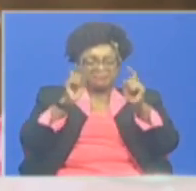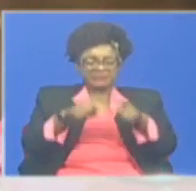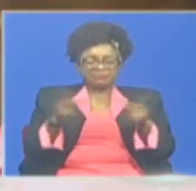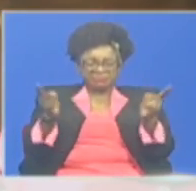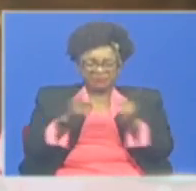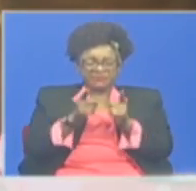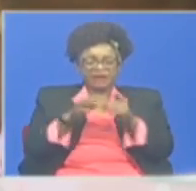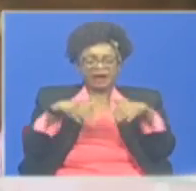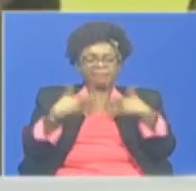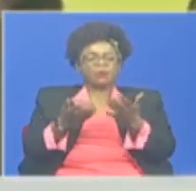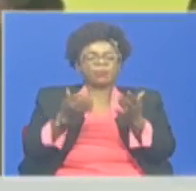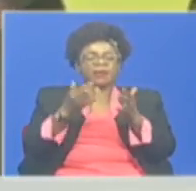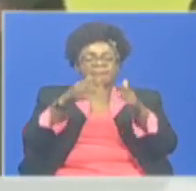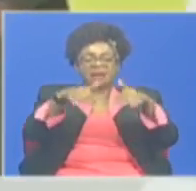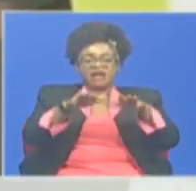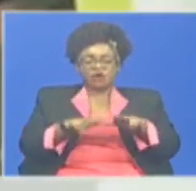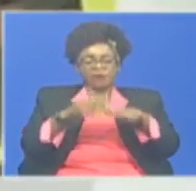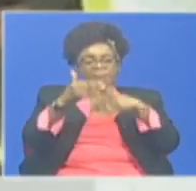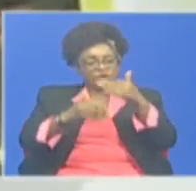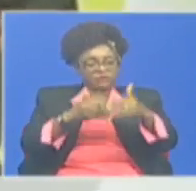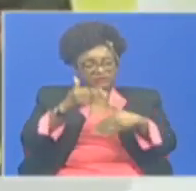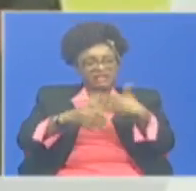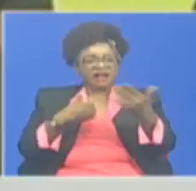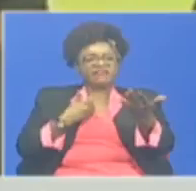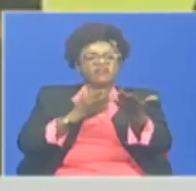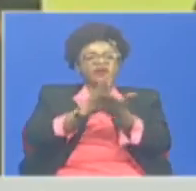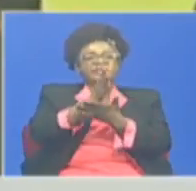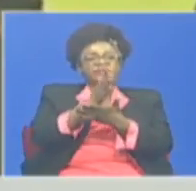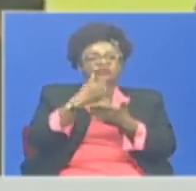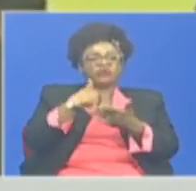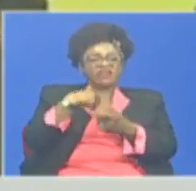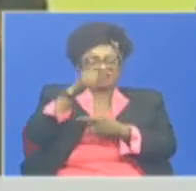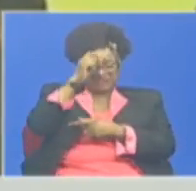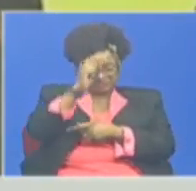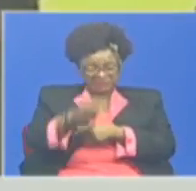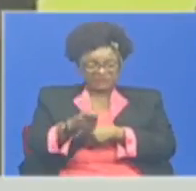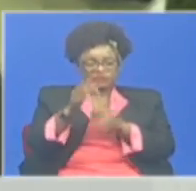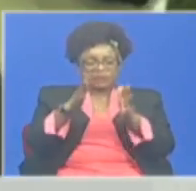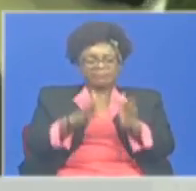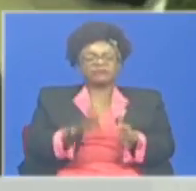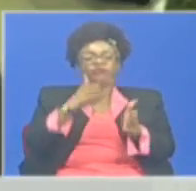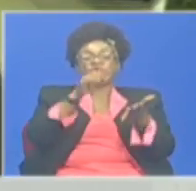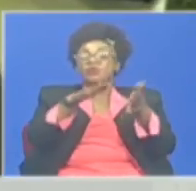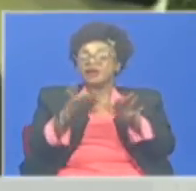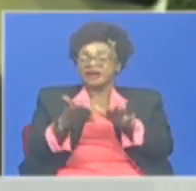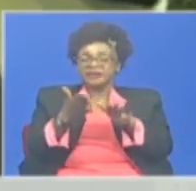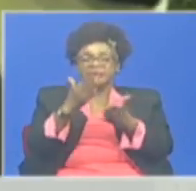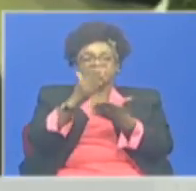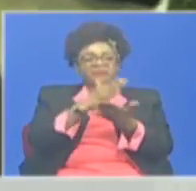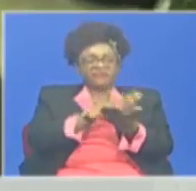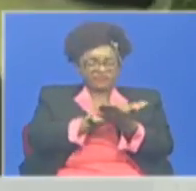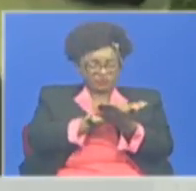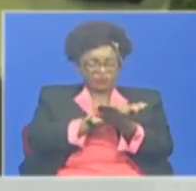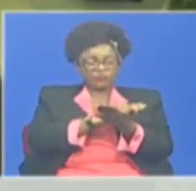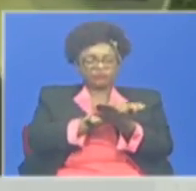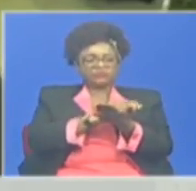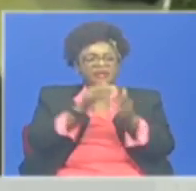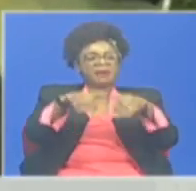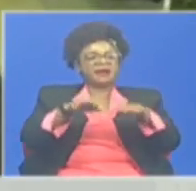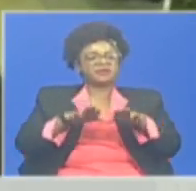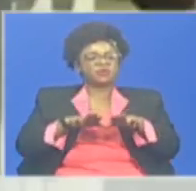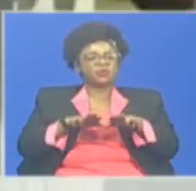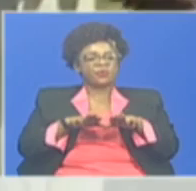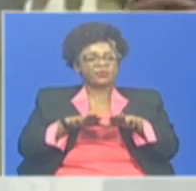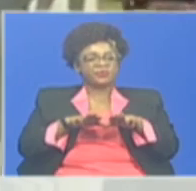dignified burial process and their rights to pay final respects for the deceased before the handling of the remains begins.